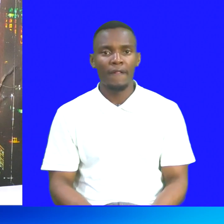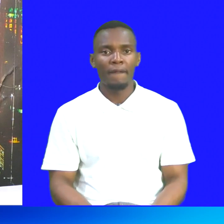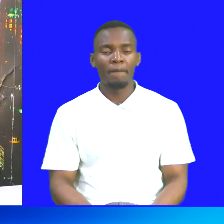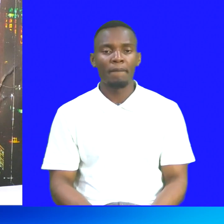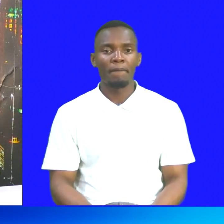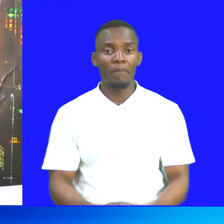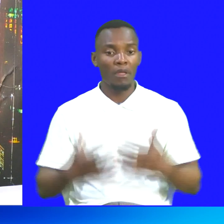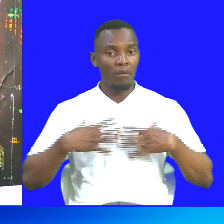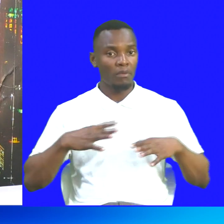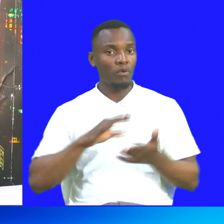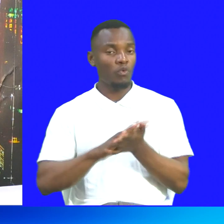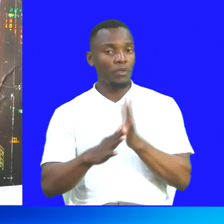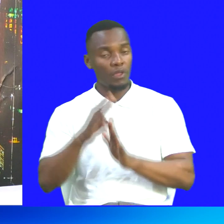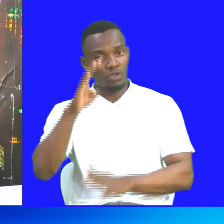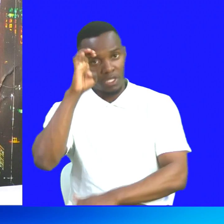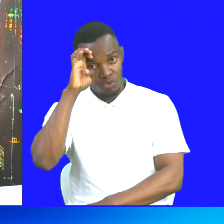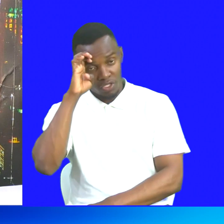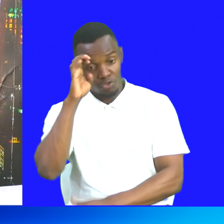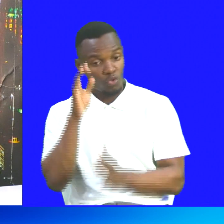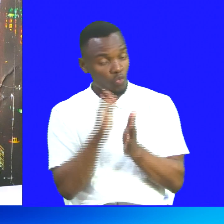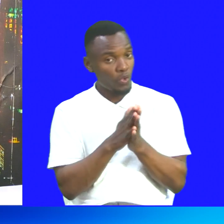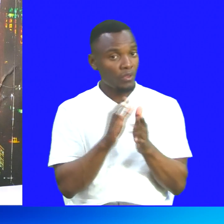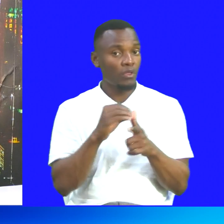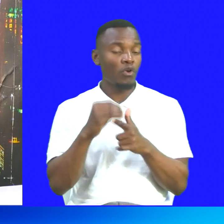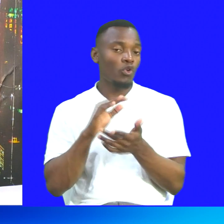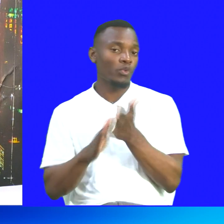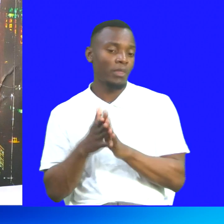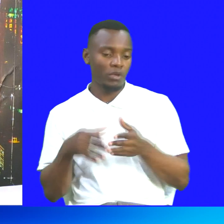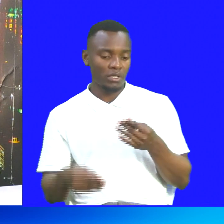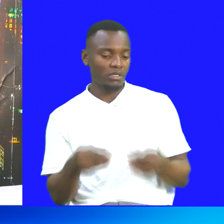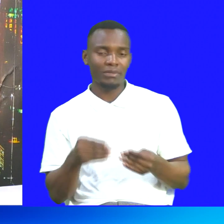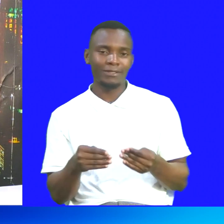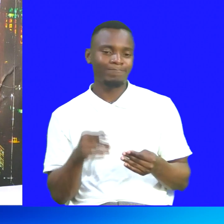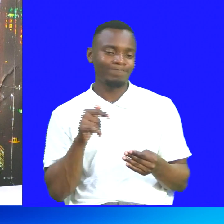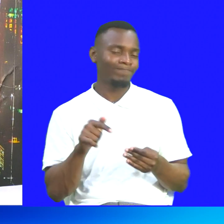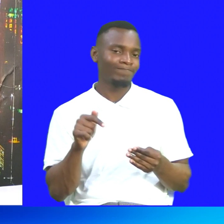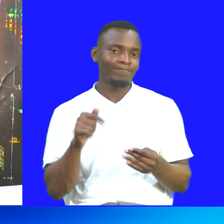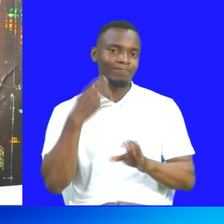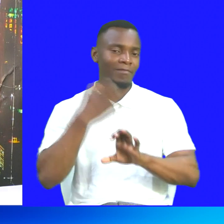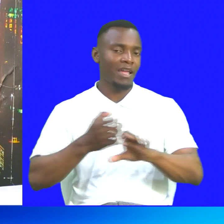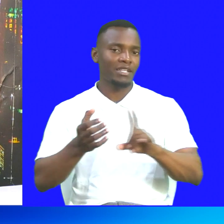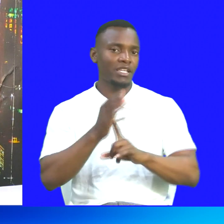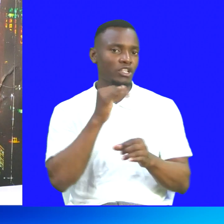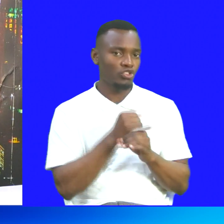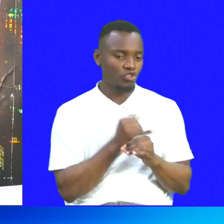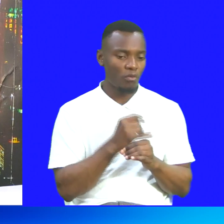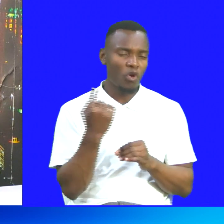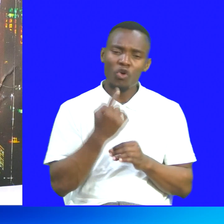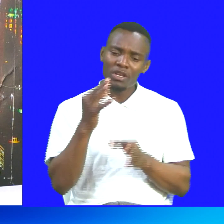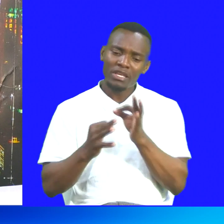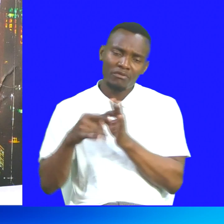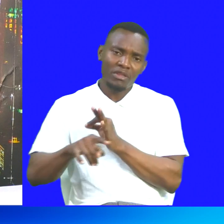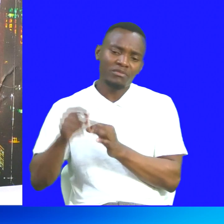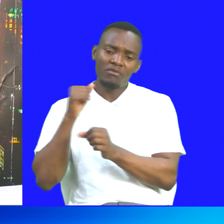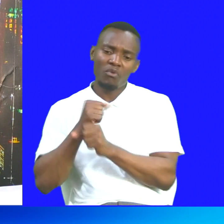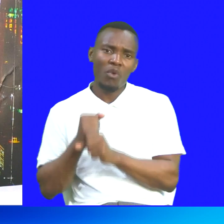Uneducated people with or without a disability do not easily find a job unless they work as